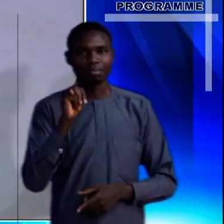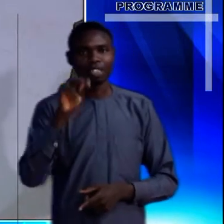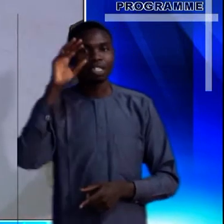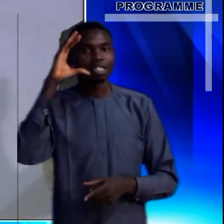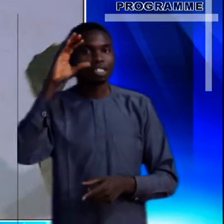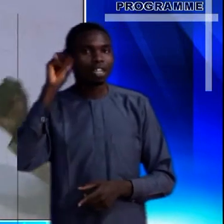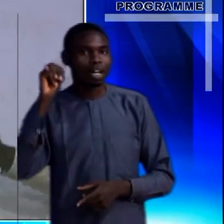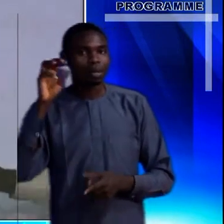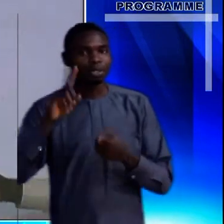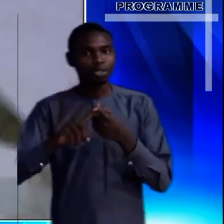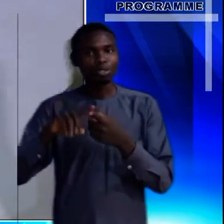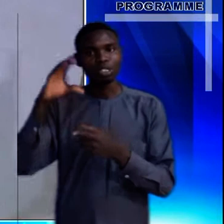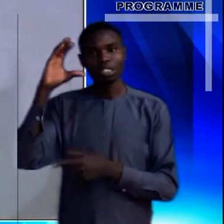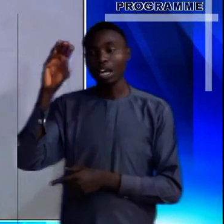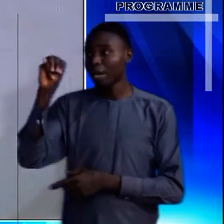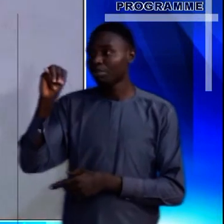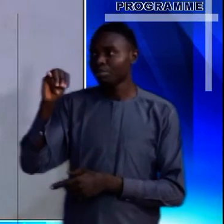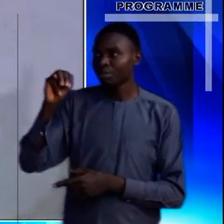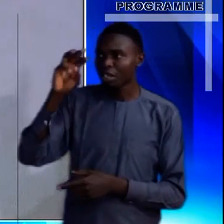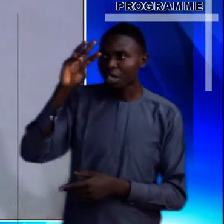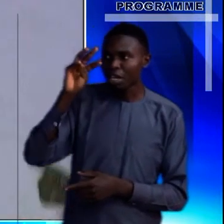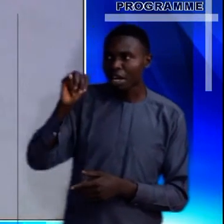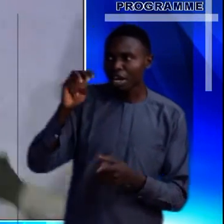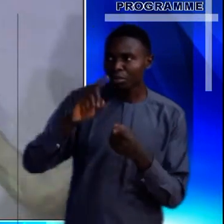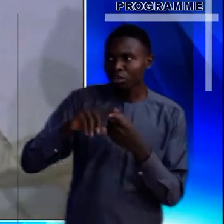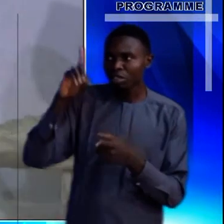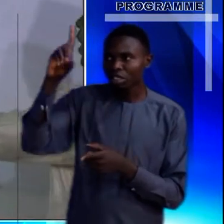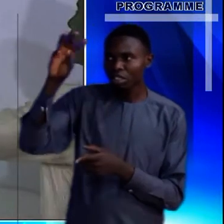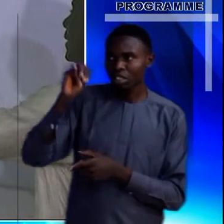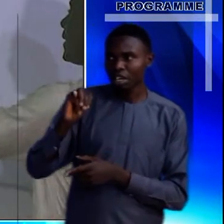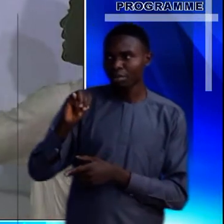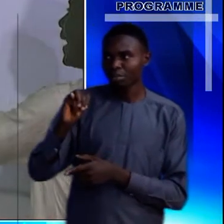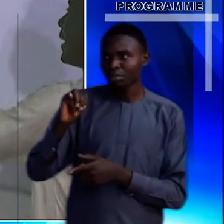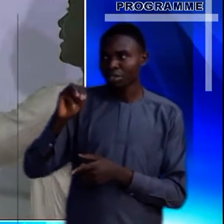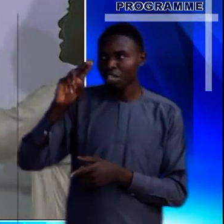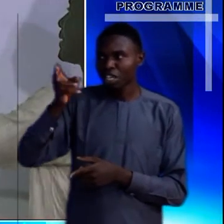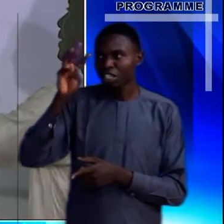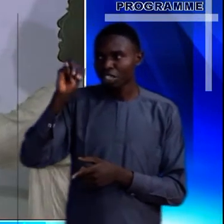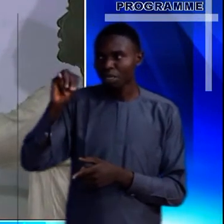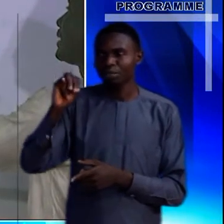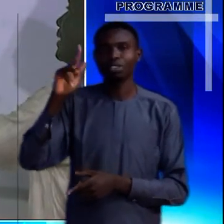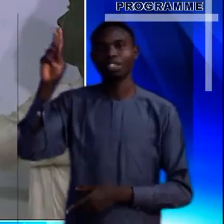10 millimeters will give us only 1 centimeter. Likewise, 10